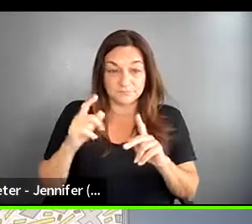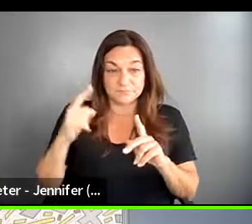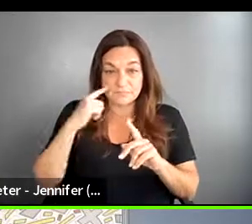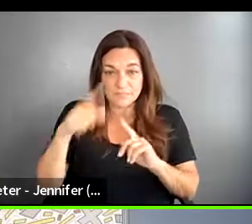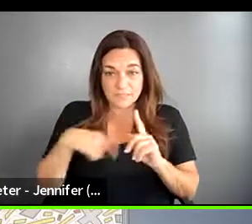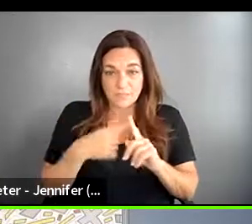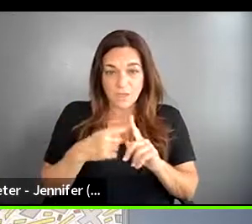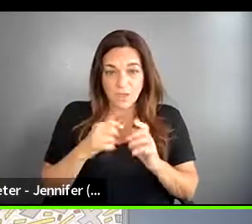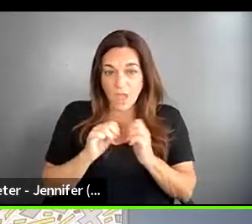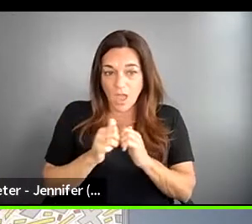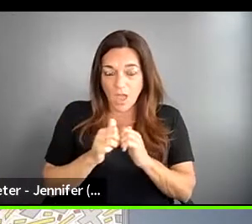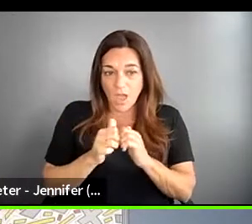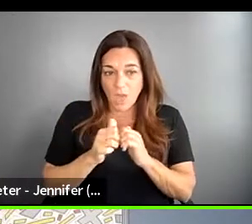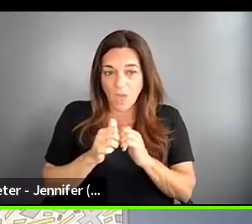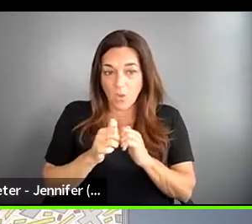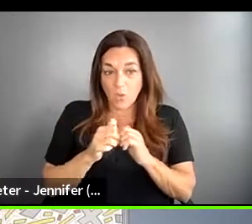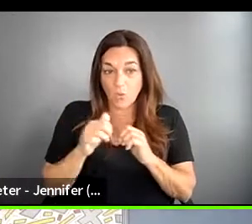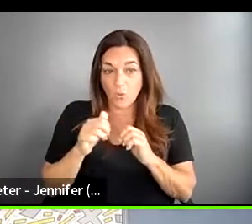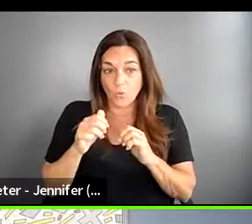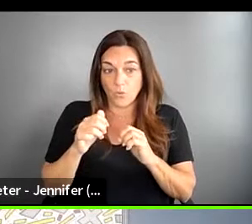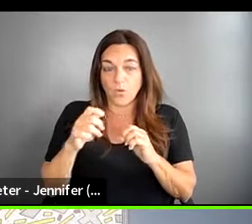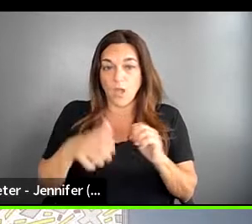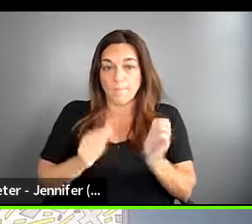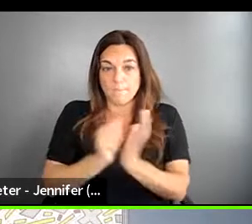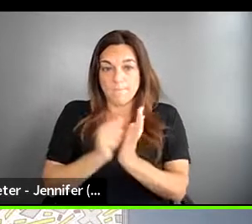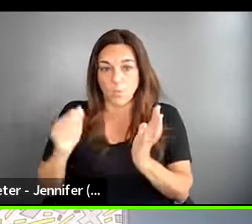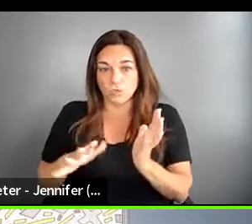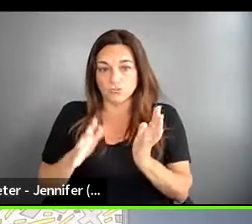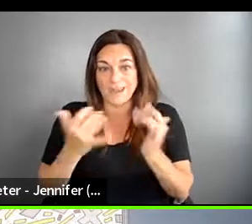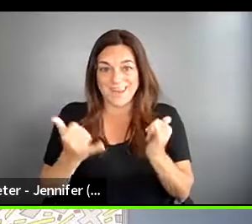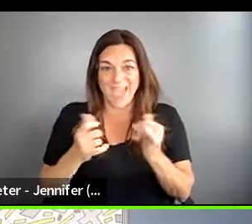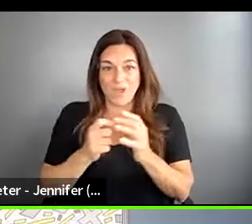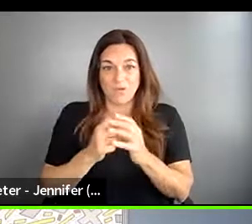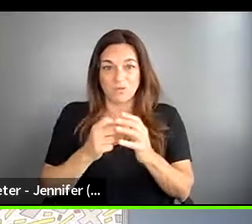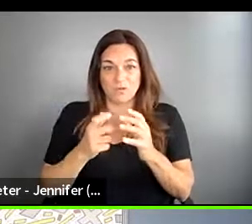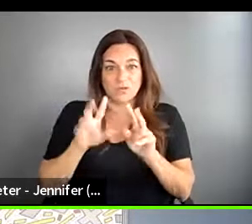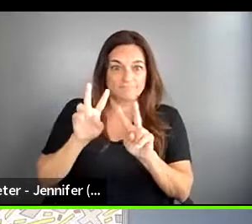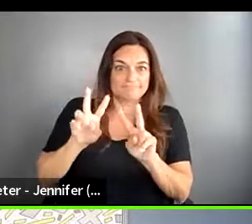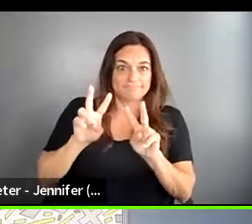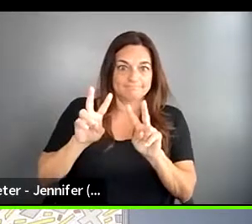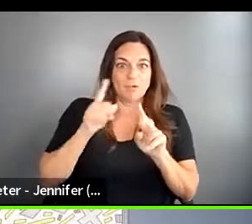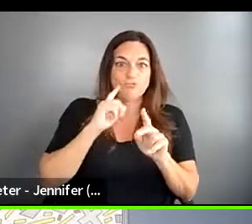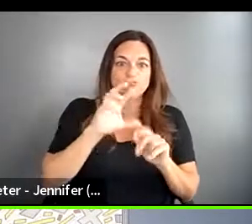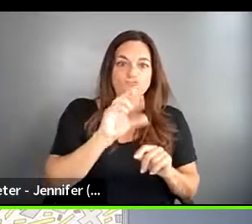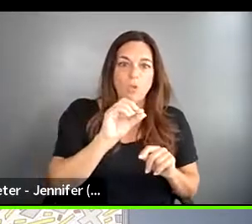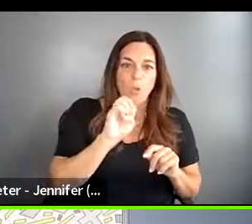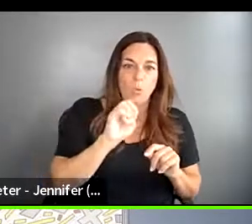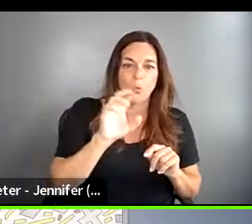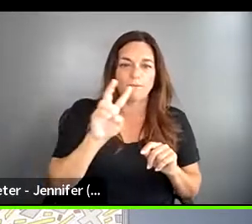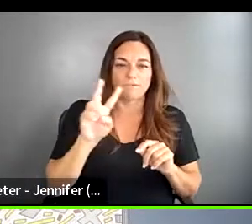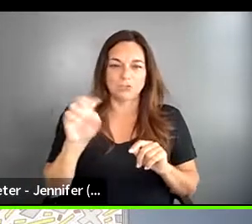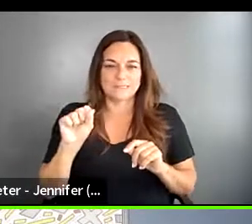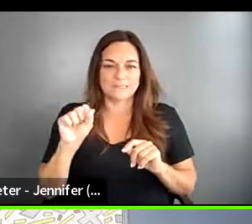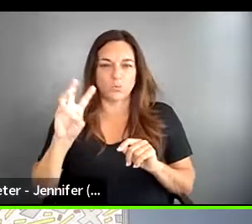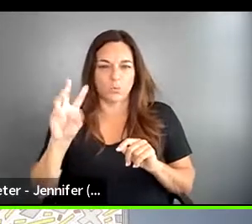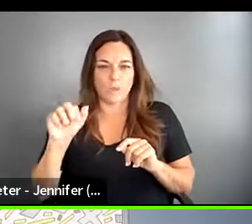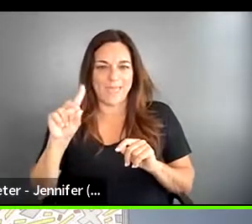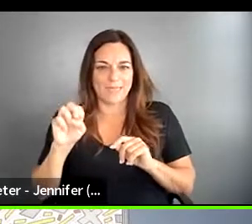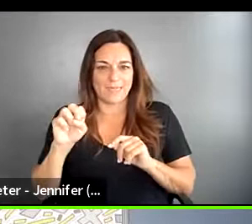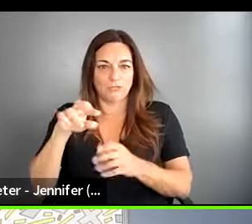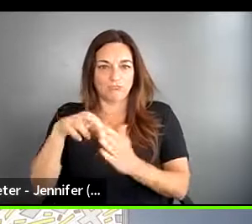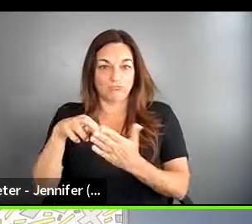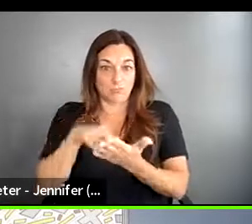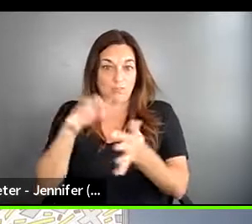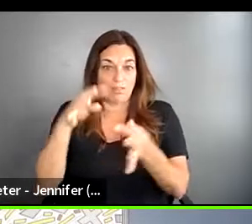abortion bans have now sprung up in anticipation of the Supreme Court's Roe versus Wade ruling, how can we push for